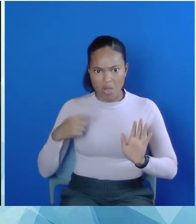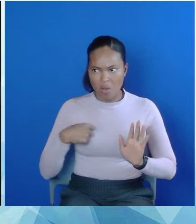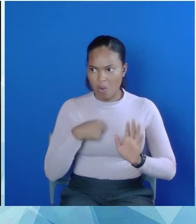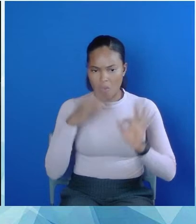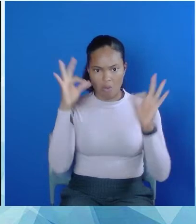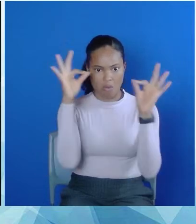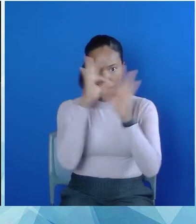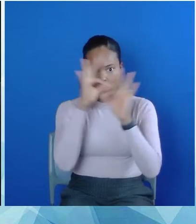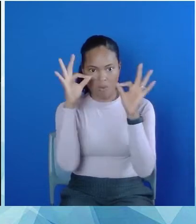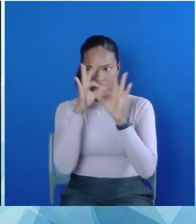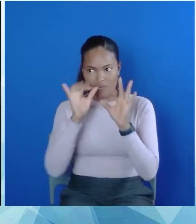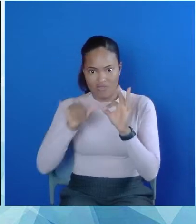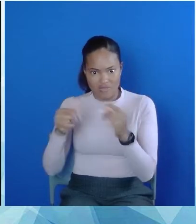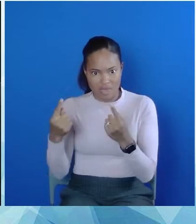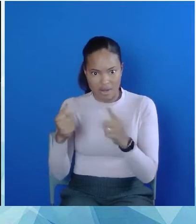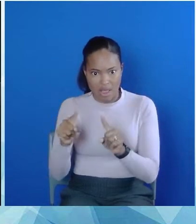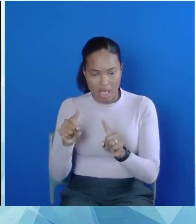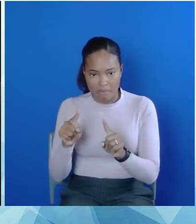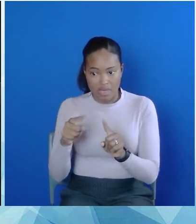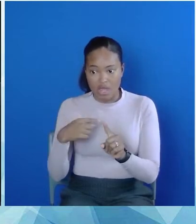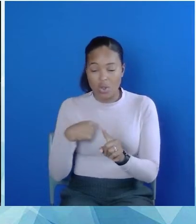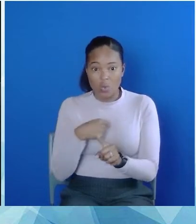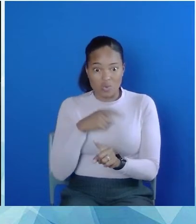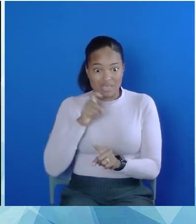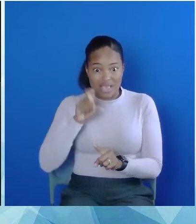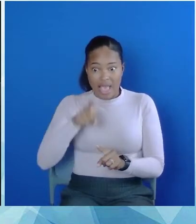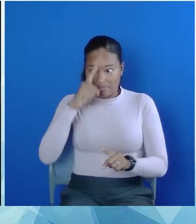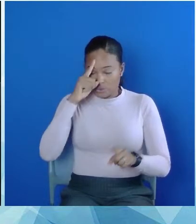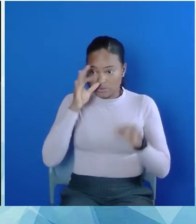happen. We've had to move quickly,